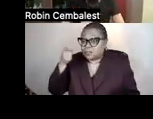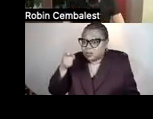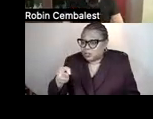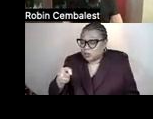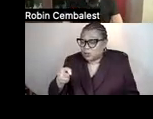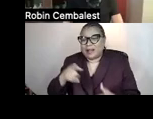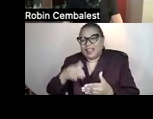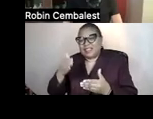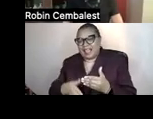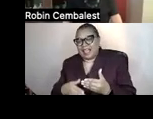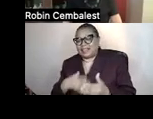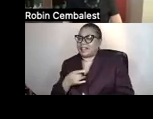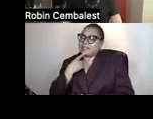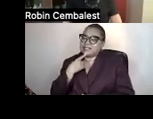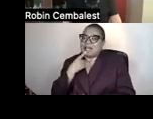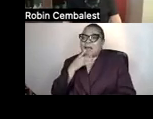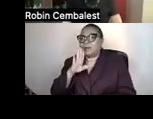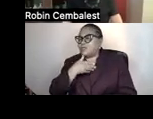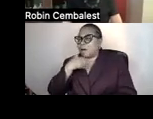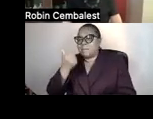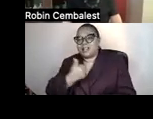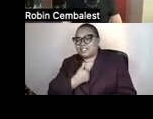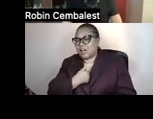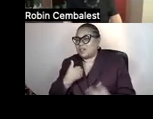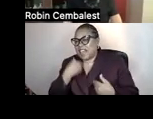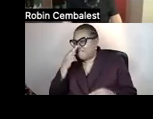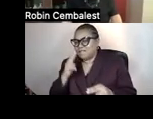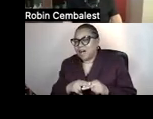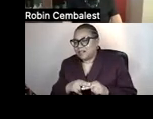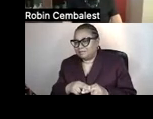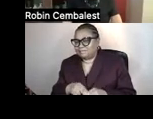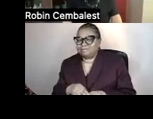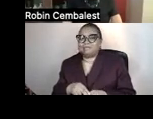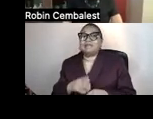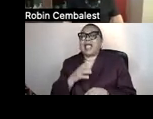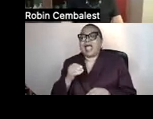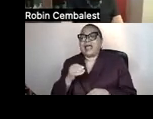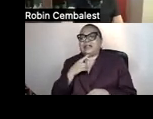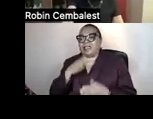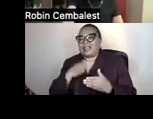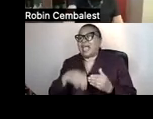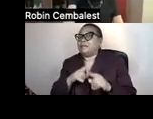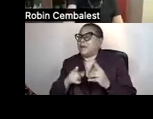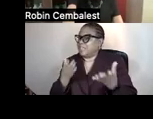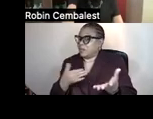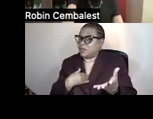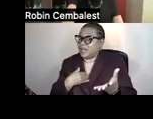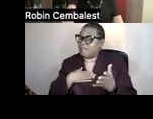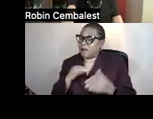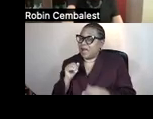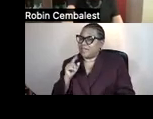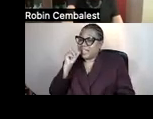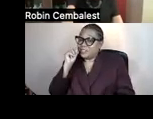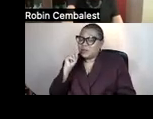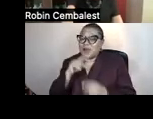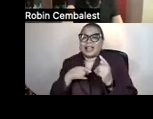in the end, as I like to say, be your best self and have fun. Oh, and the end. But here we have my Instagram